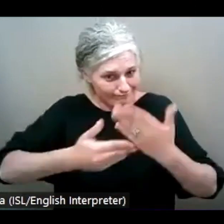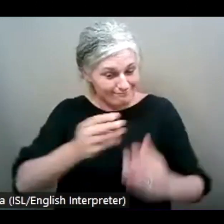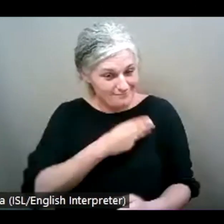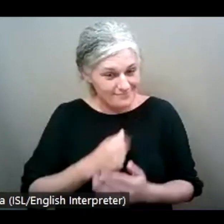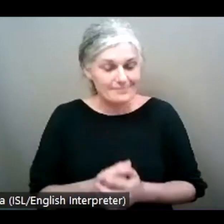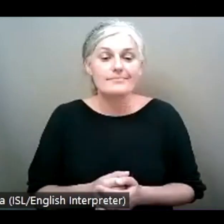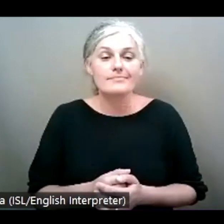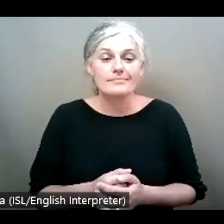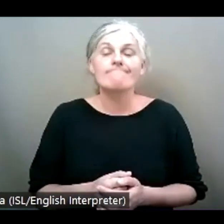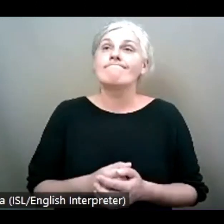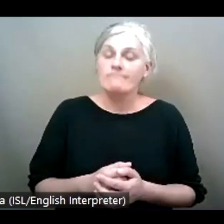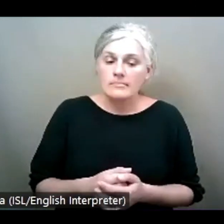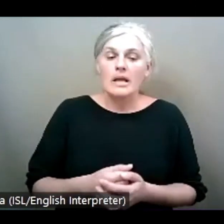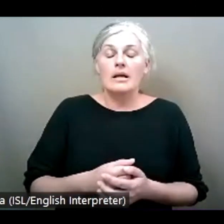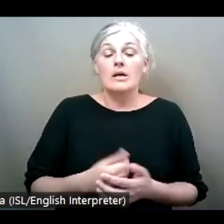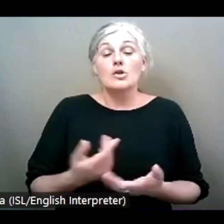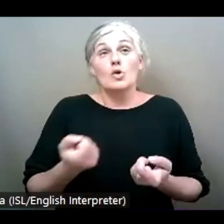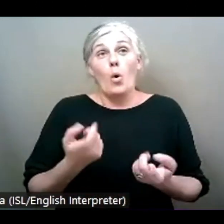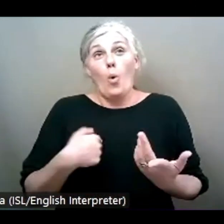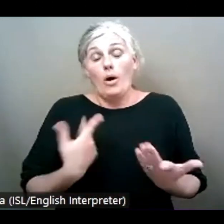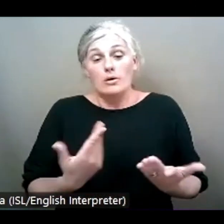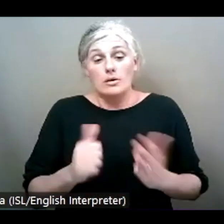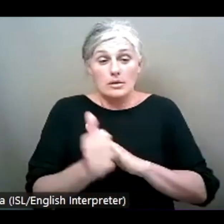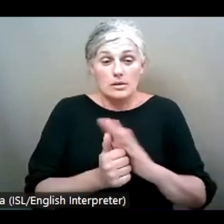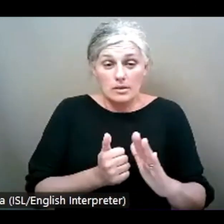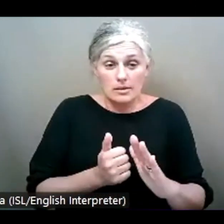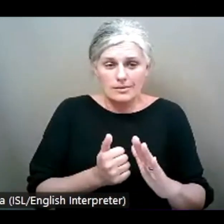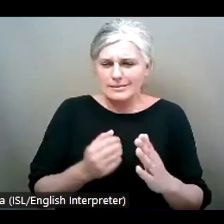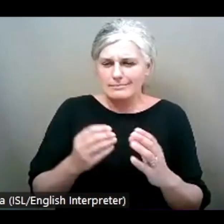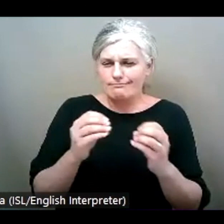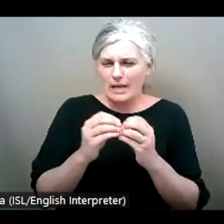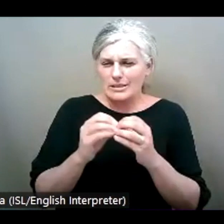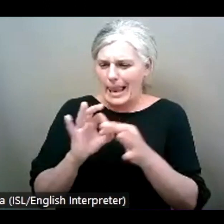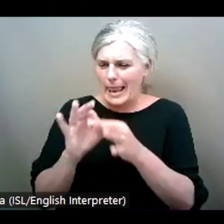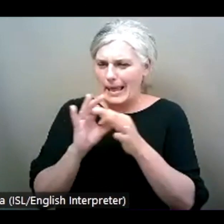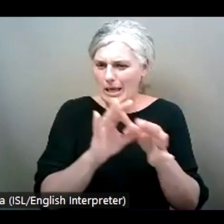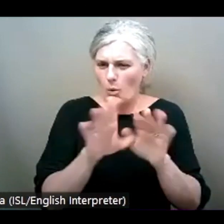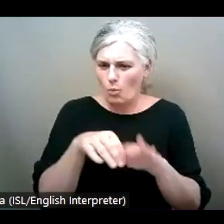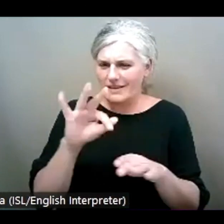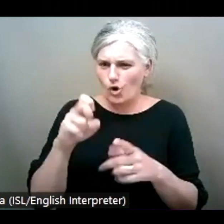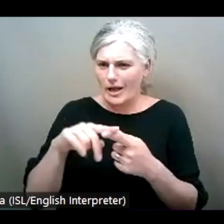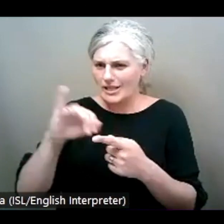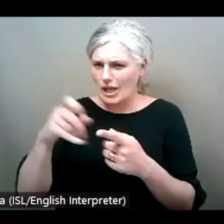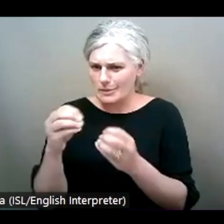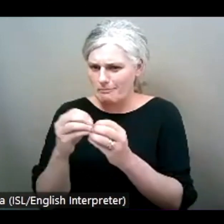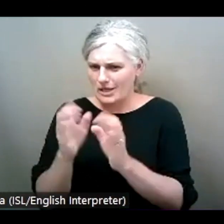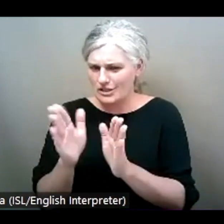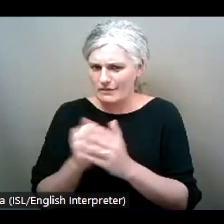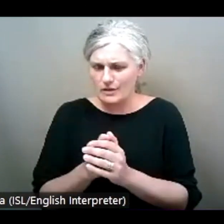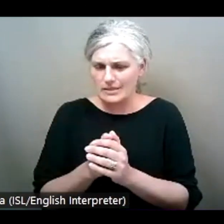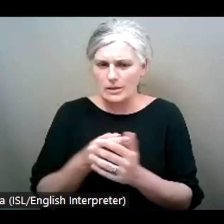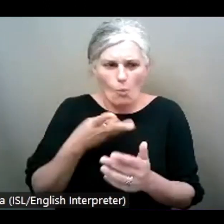So the way I would explain it is, Peter, is that to echo what Fiona and James said, it's a way of life, it's a